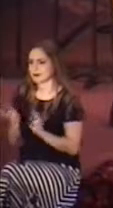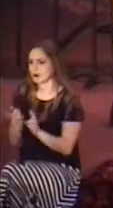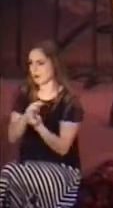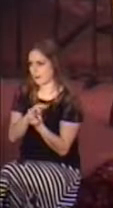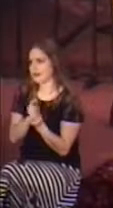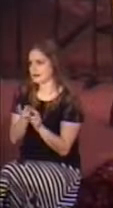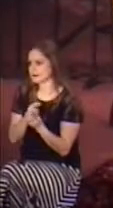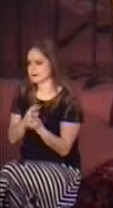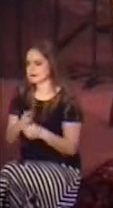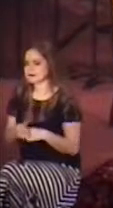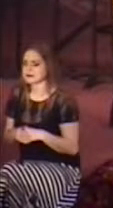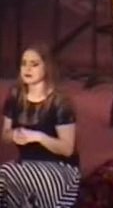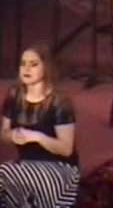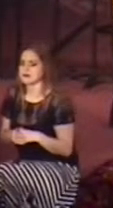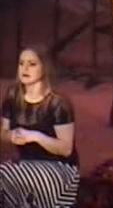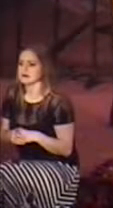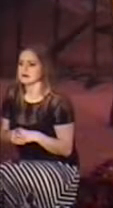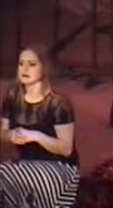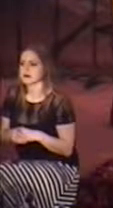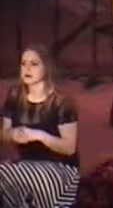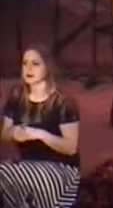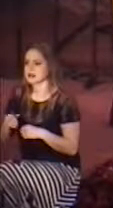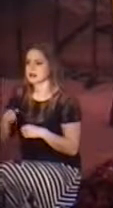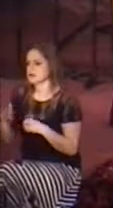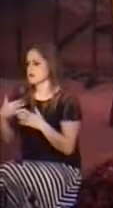Regardless of income, social standing.